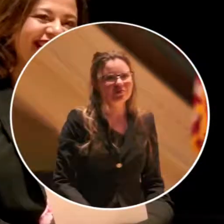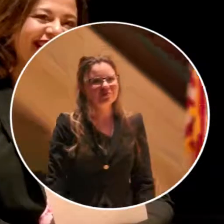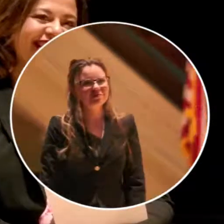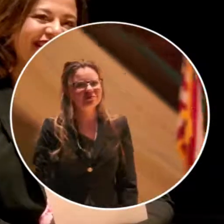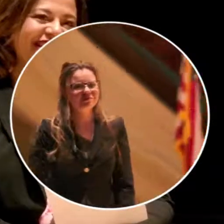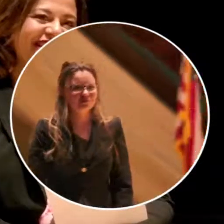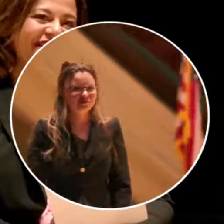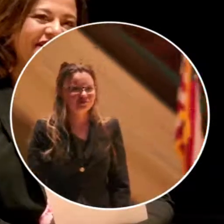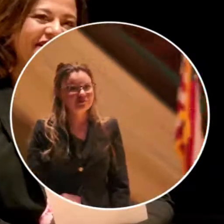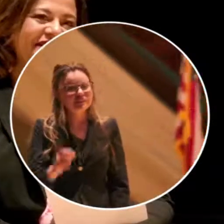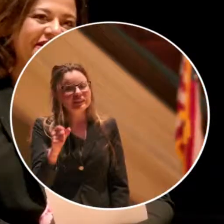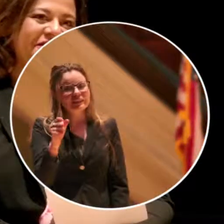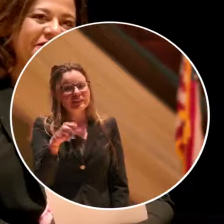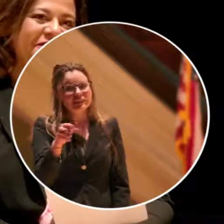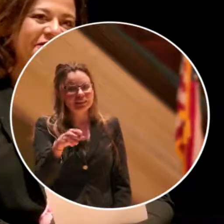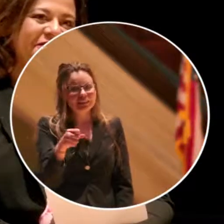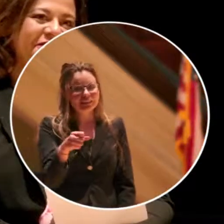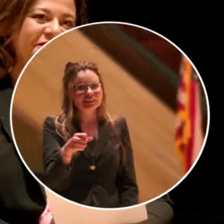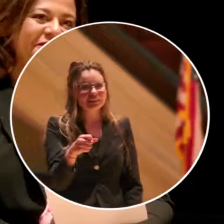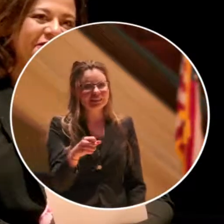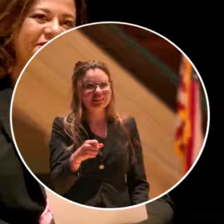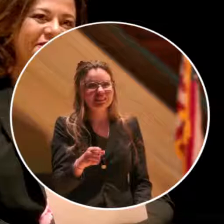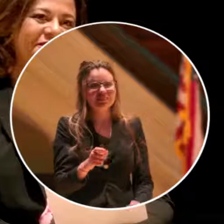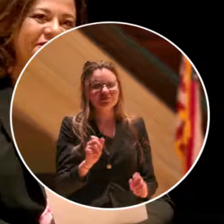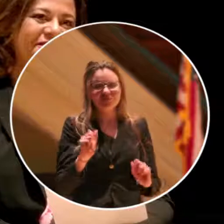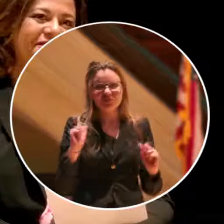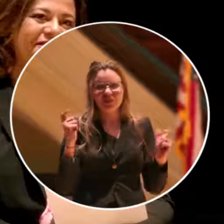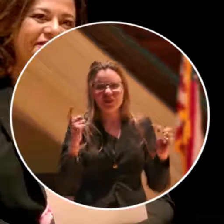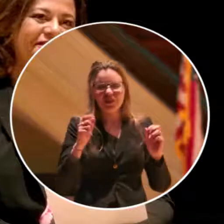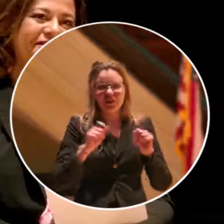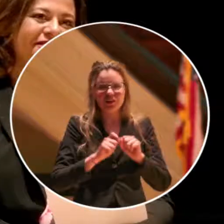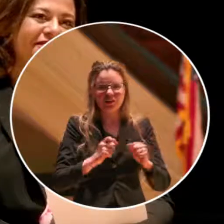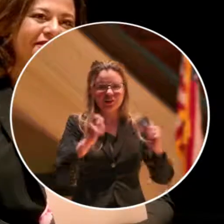And yes, after soaking all our aunts, uncles, cousins, and